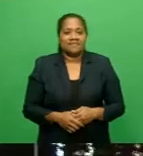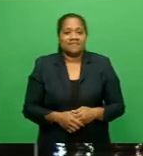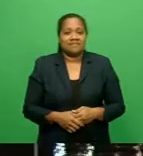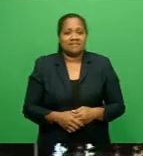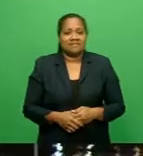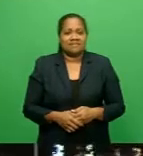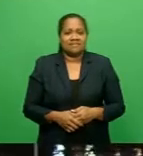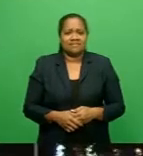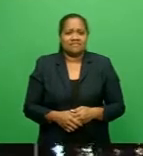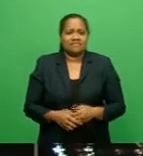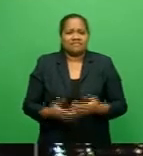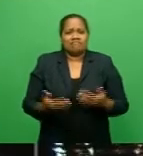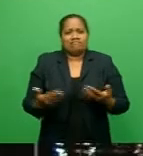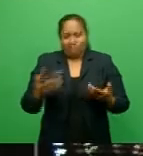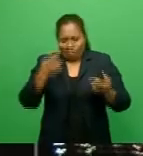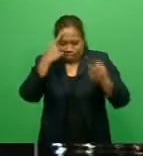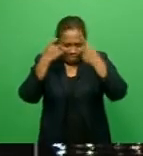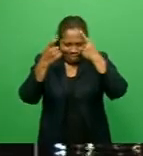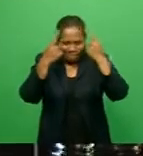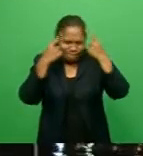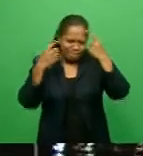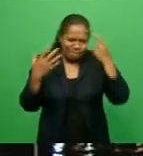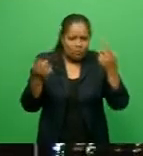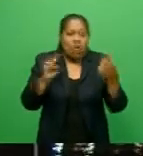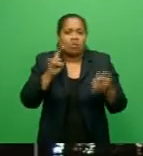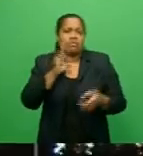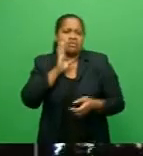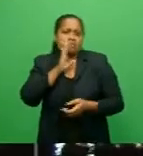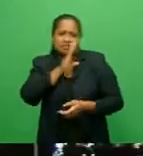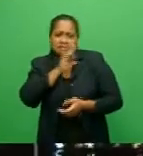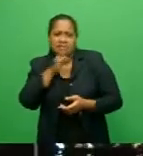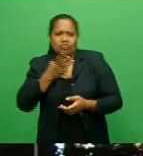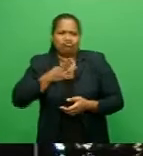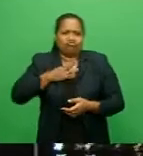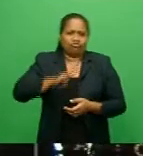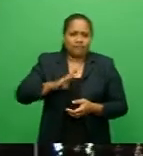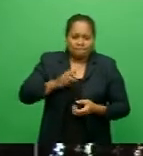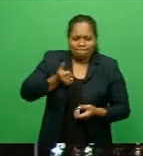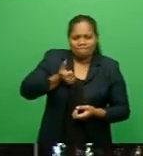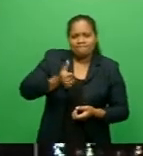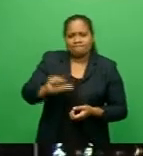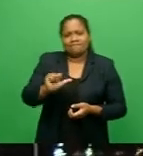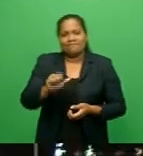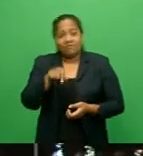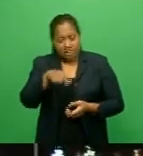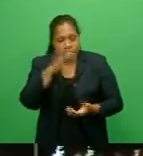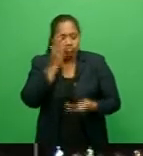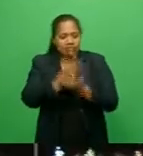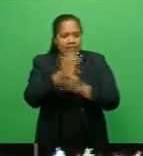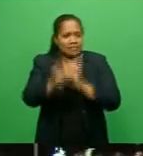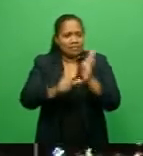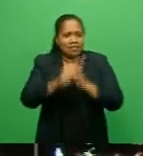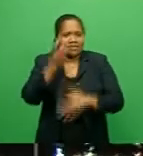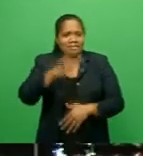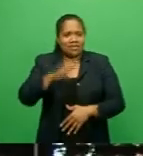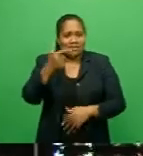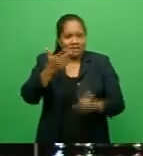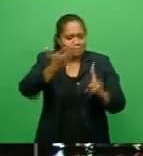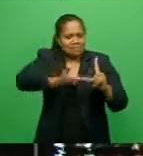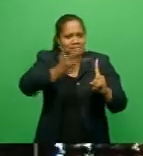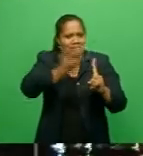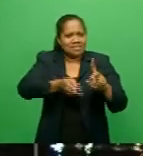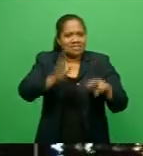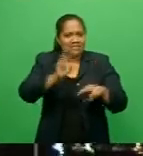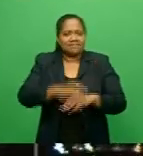There's no shortage of remarkable ideas. What's missing is the will to execute them. This is true for 37-year-old Felicia Case, who